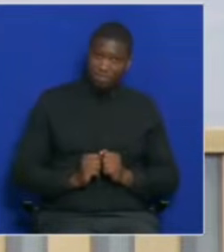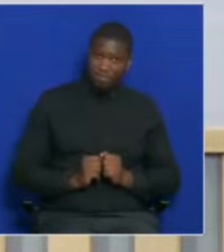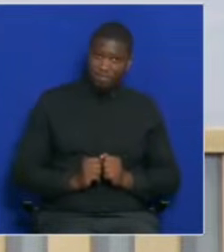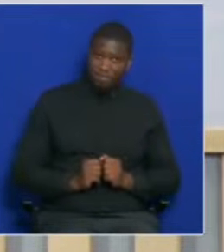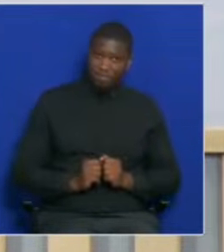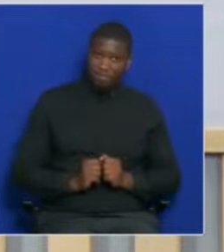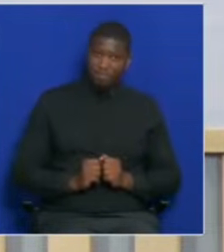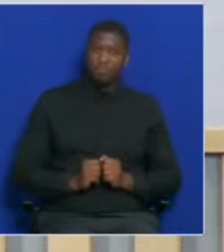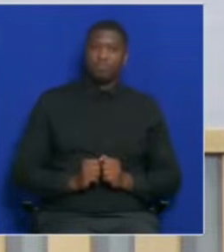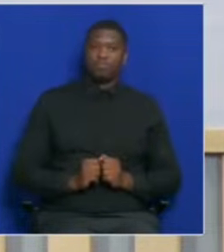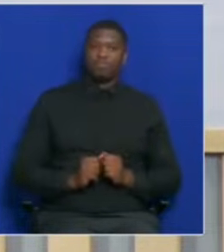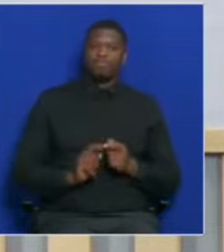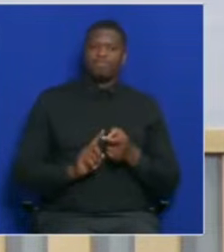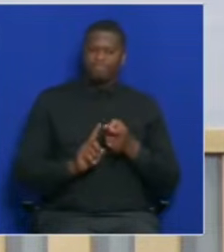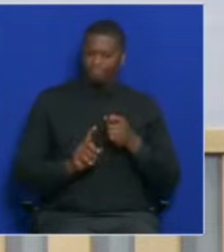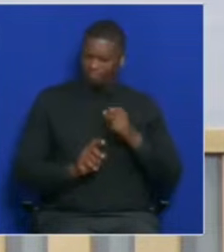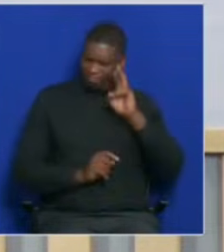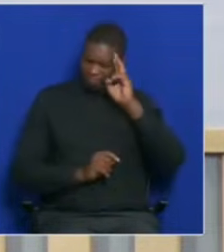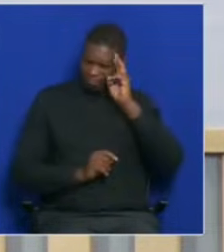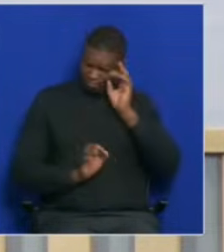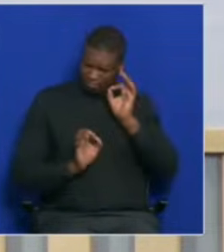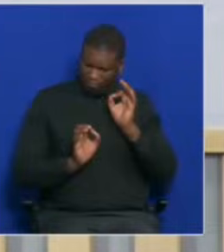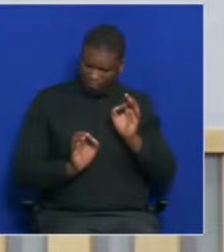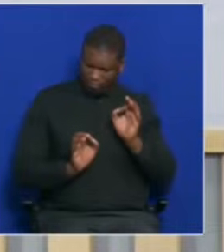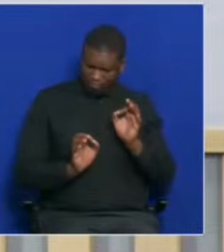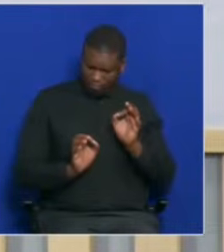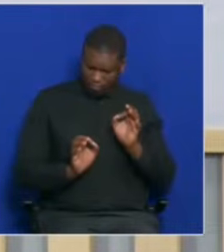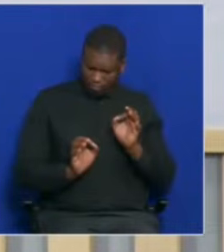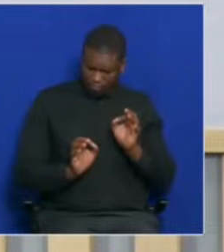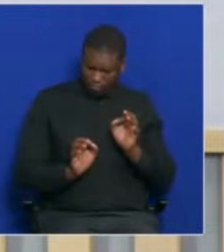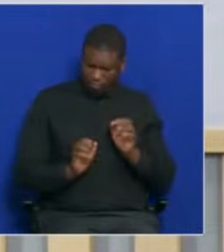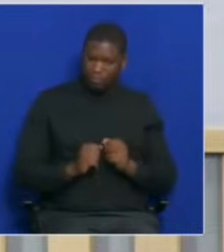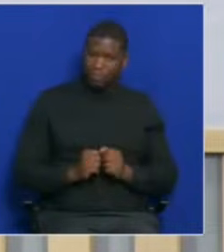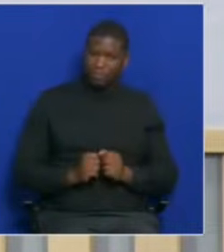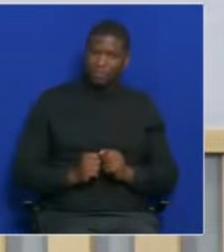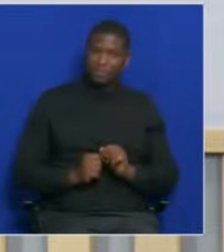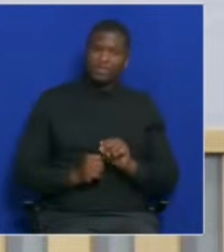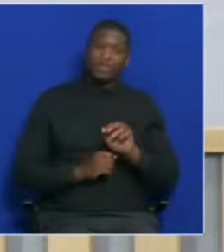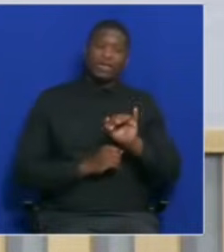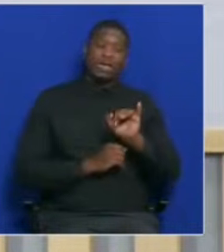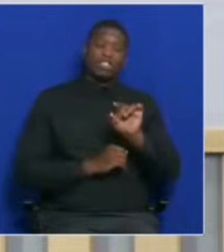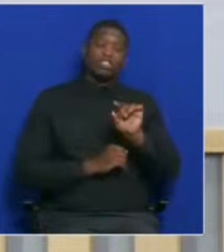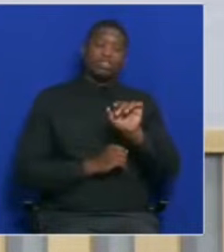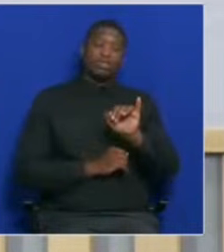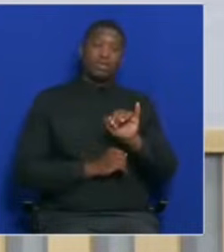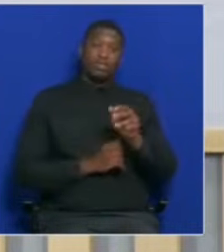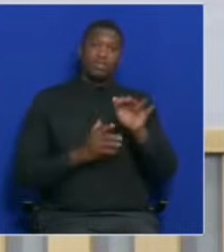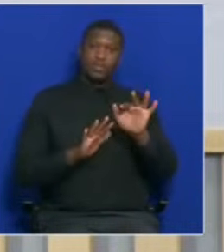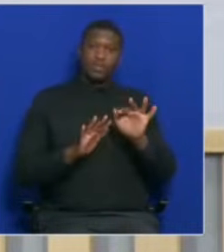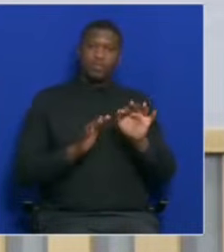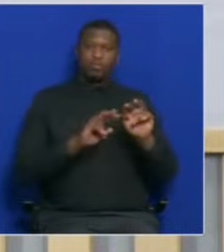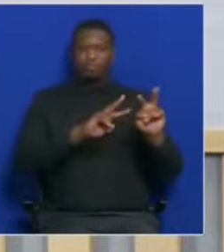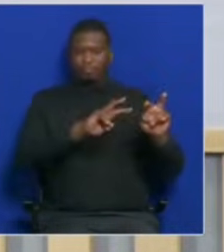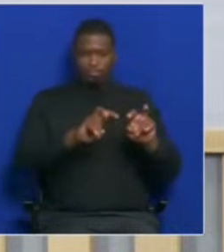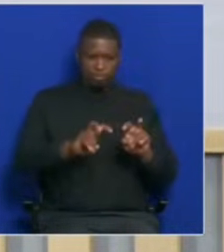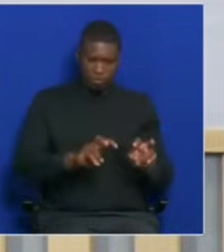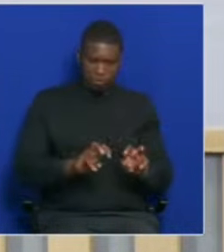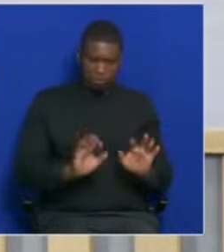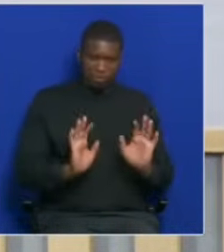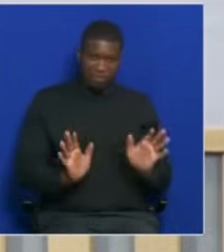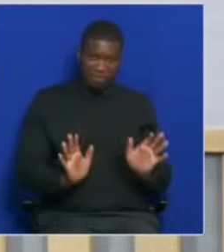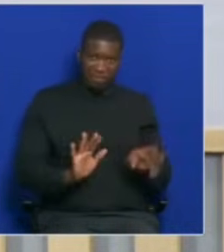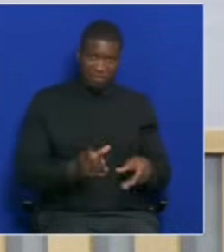From my recollection was that the IGI would have conducted some investigation, and